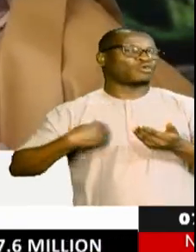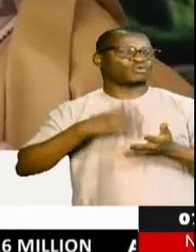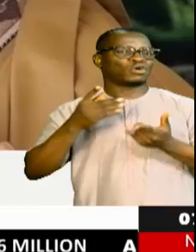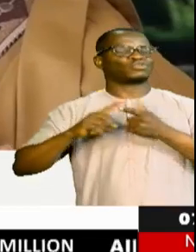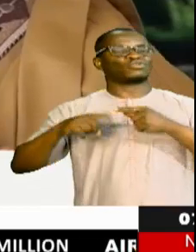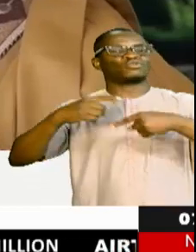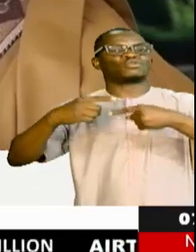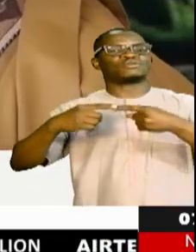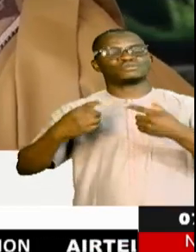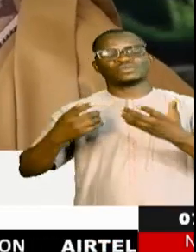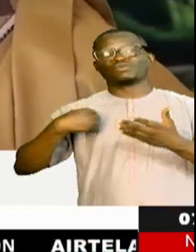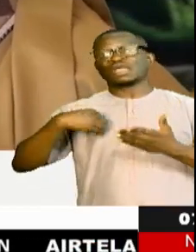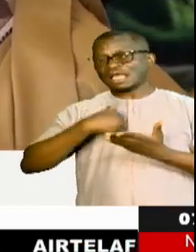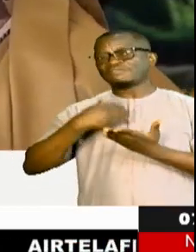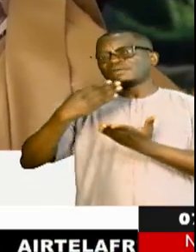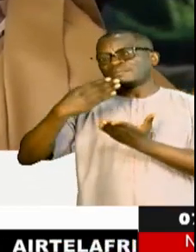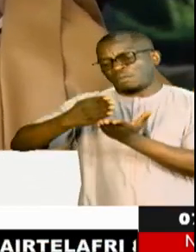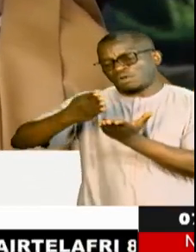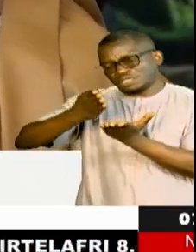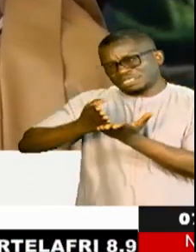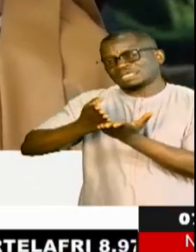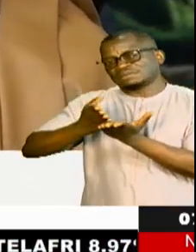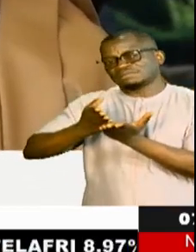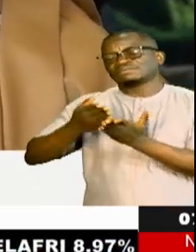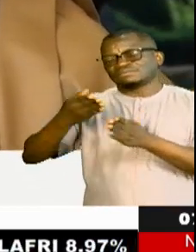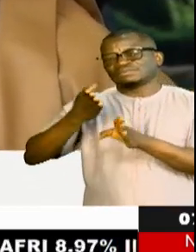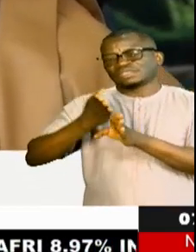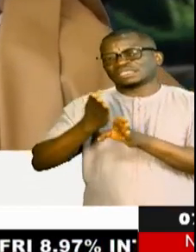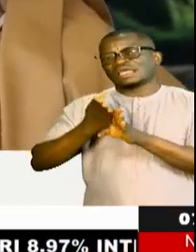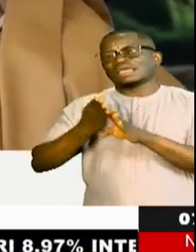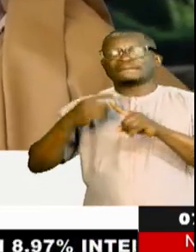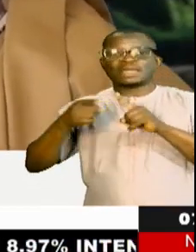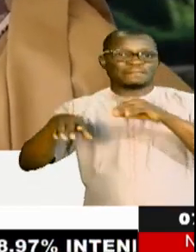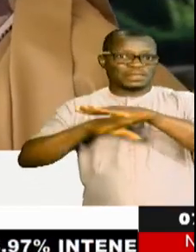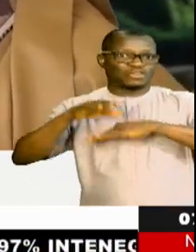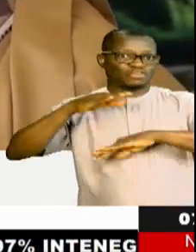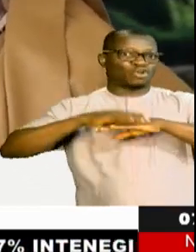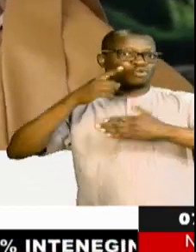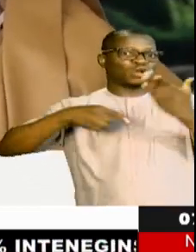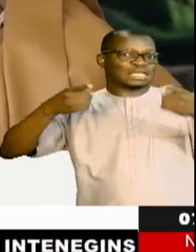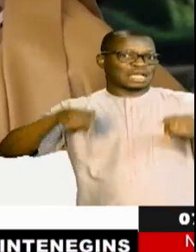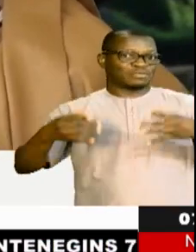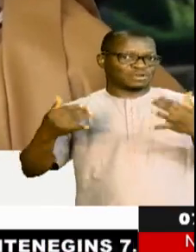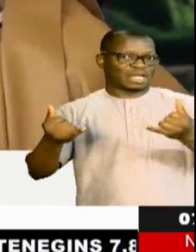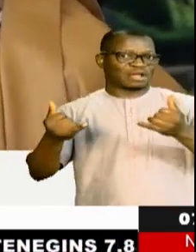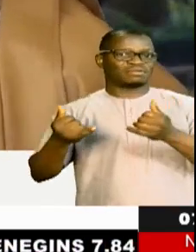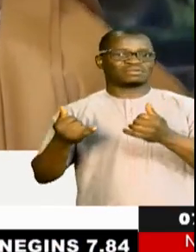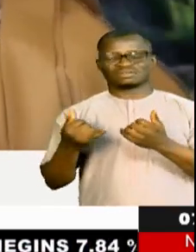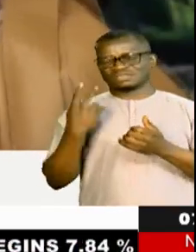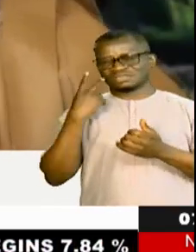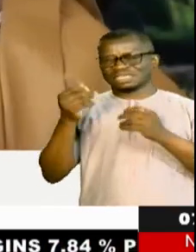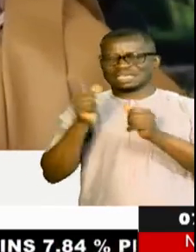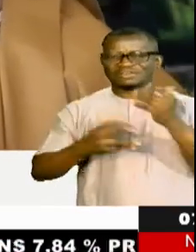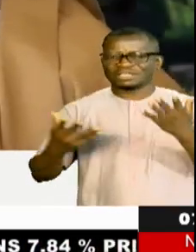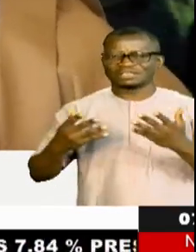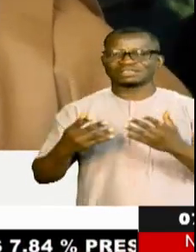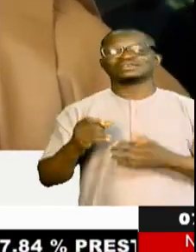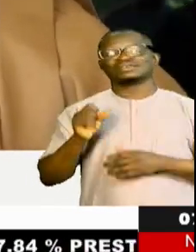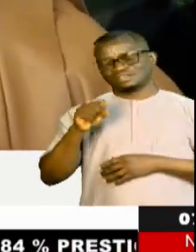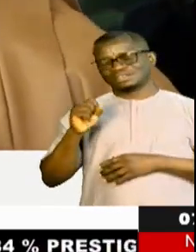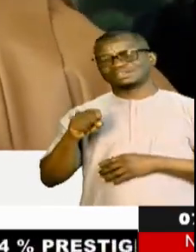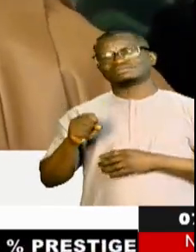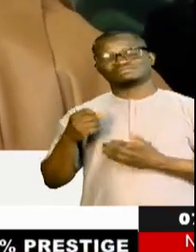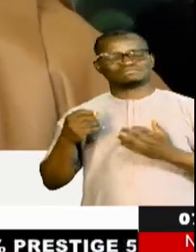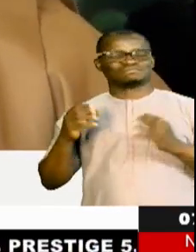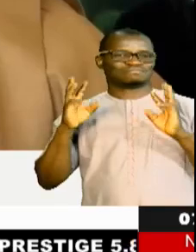have a budget line, but based on what we have come out with now, haven't done all the processes and whatever, definitely it will be about